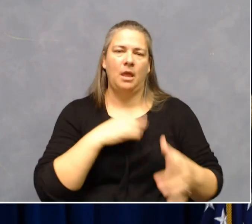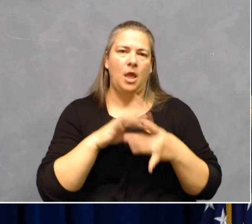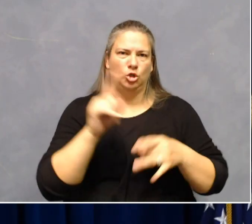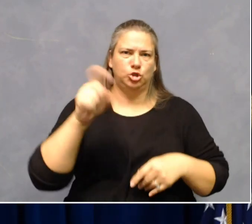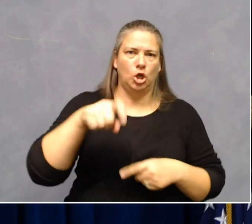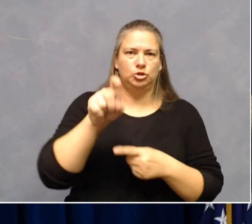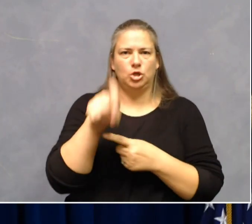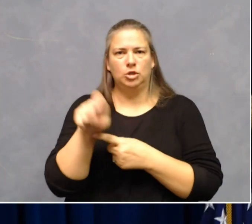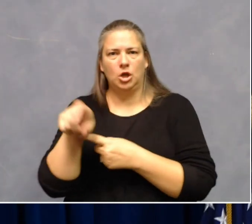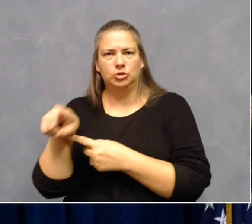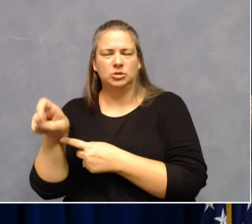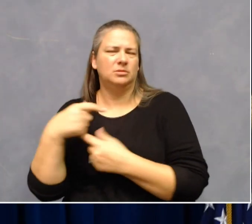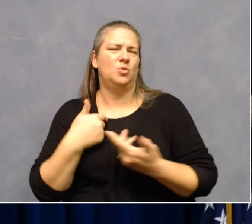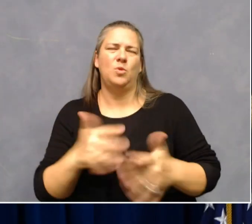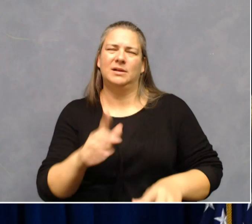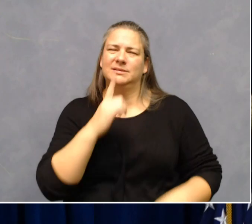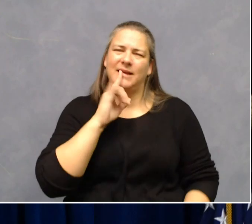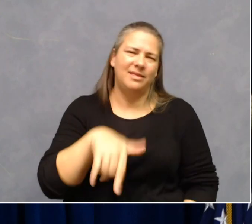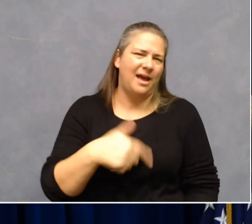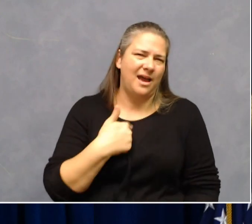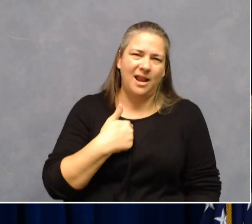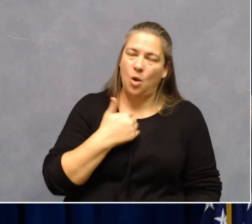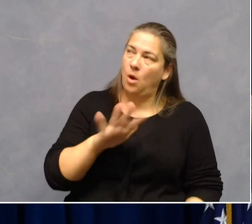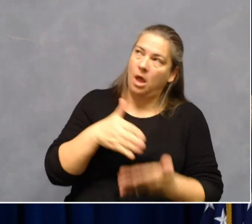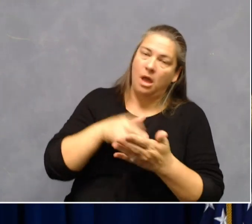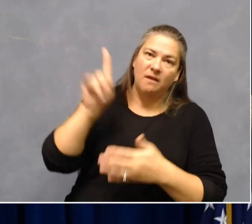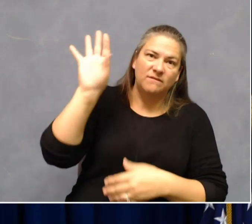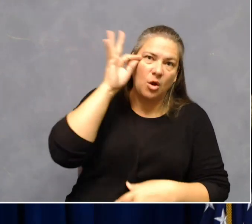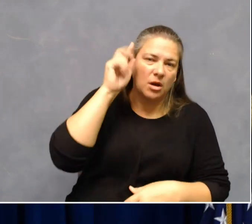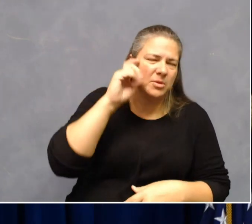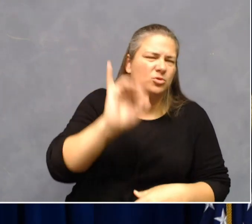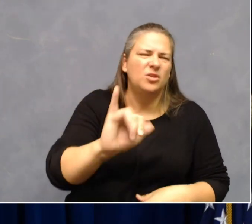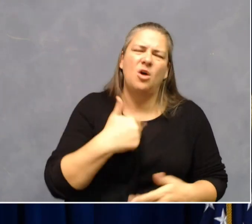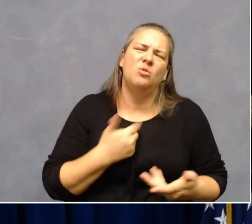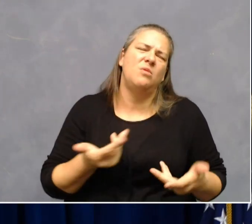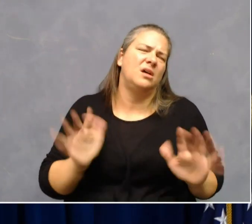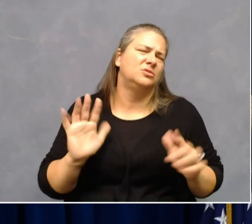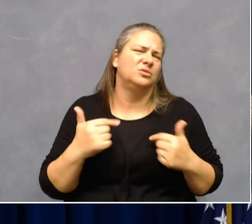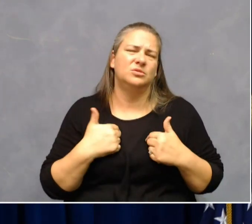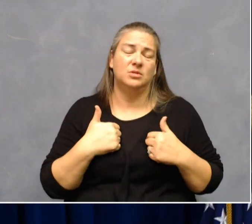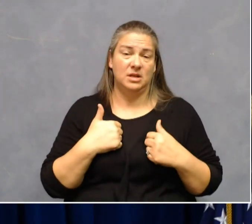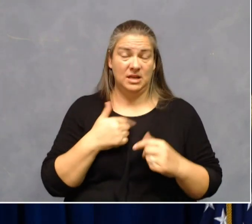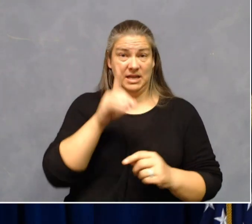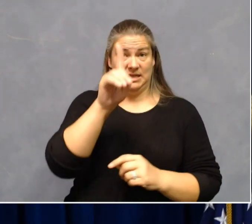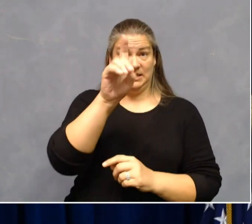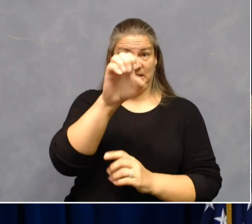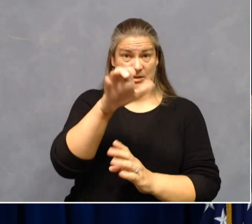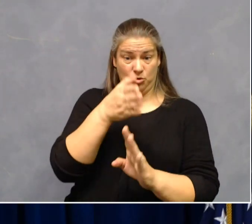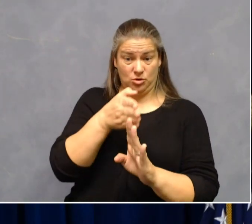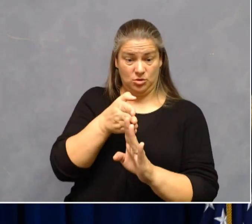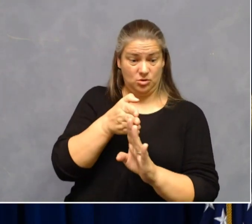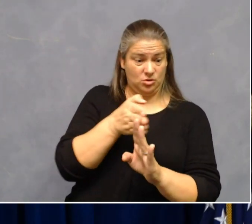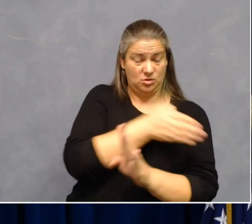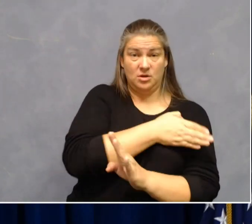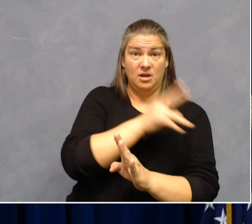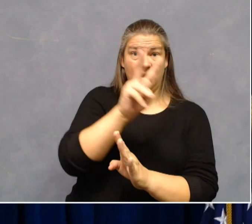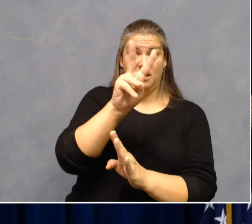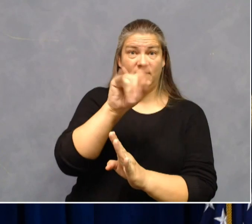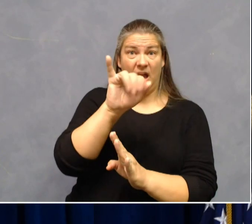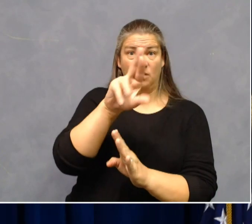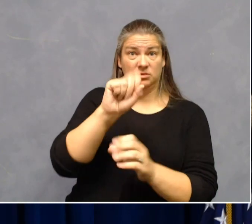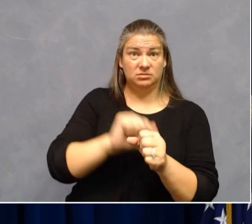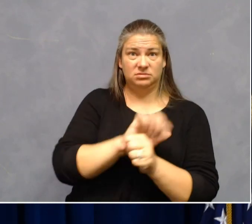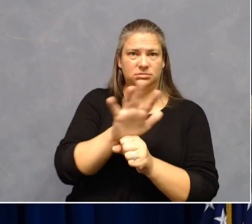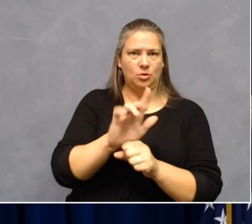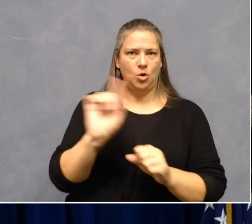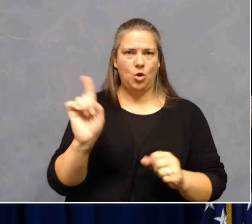is a virus that didn't exist before December, at least that we know of that we